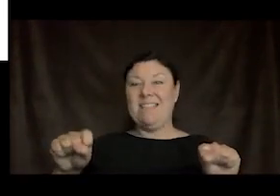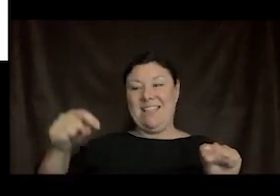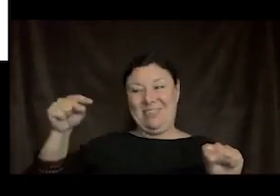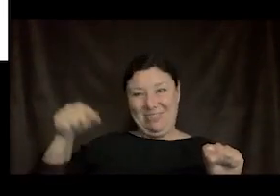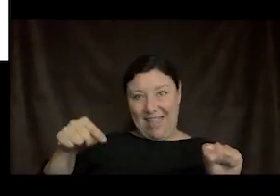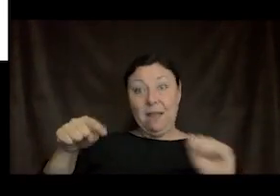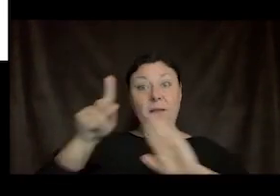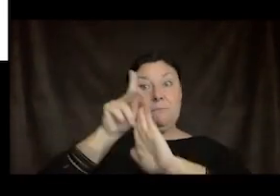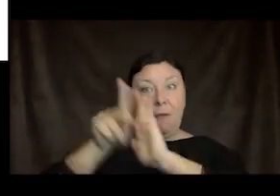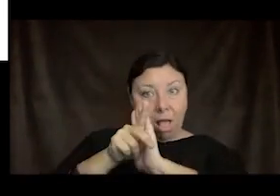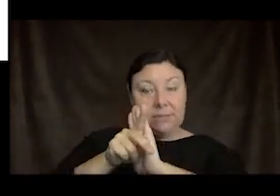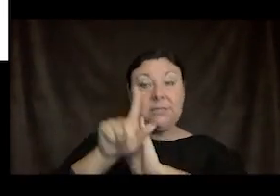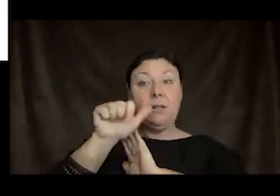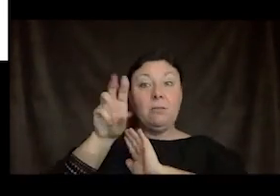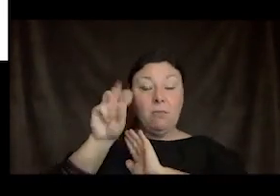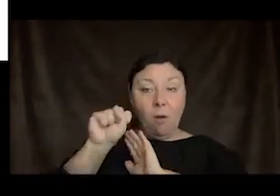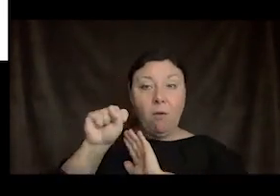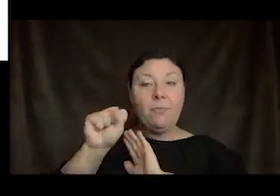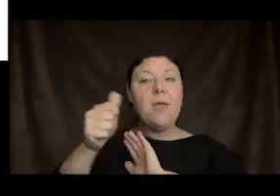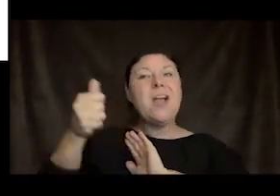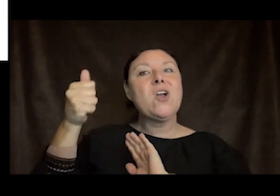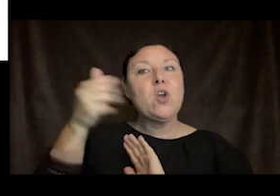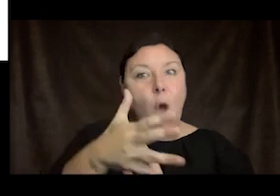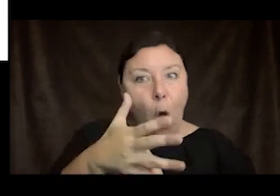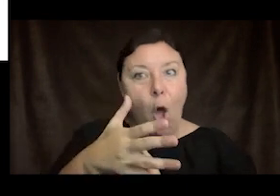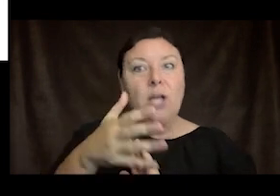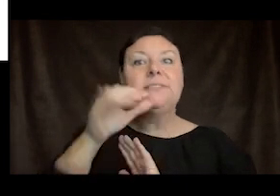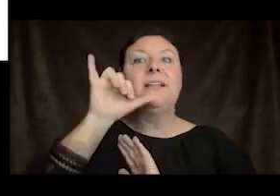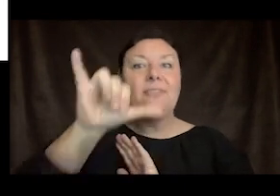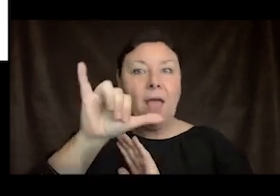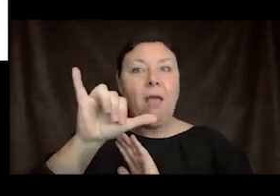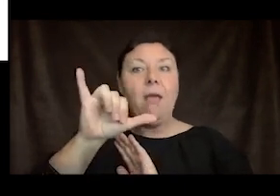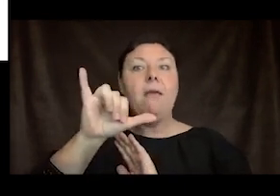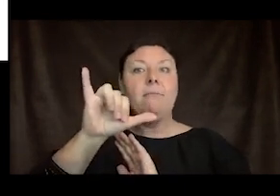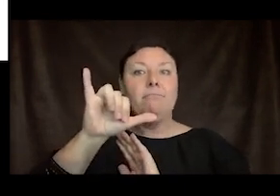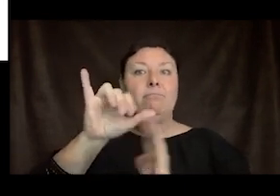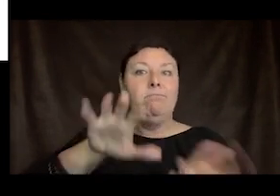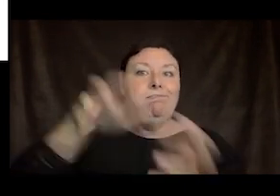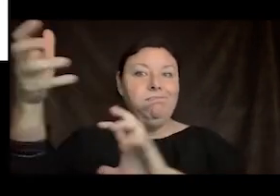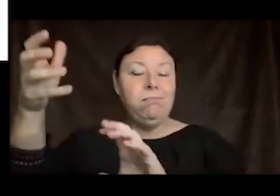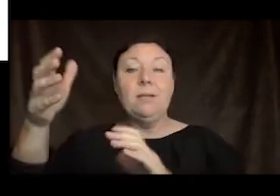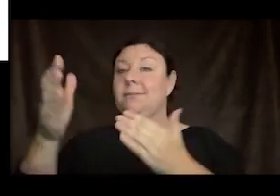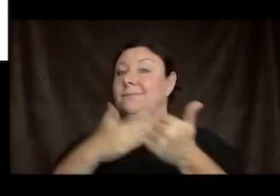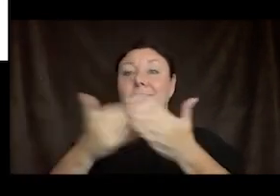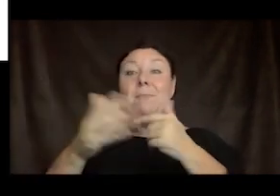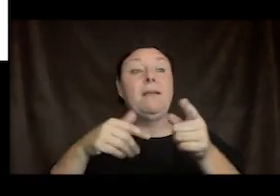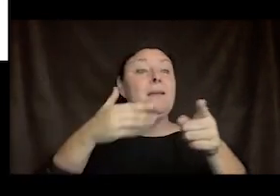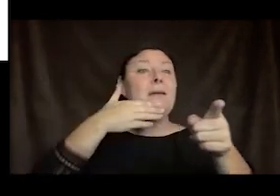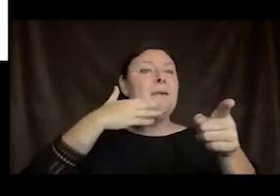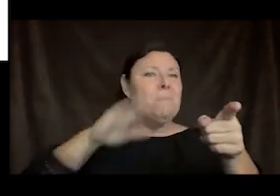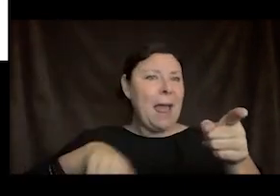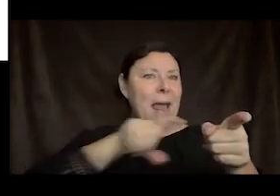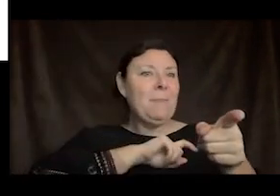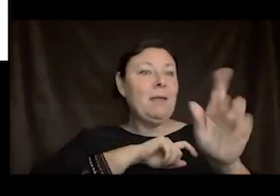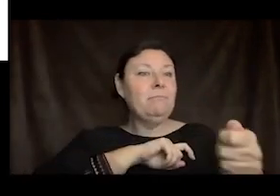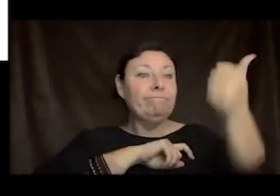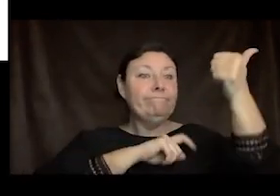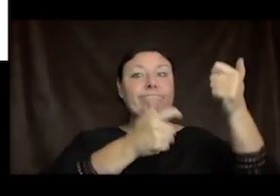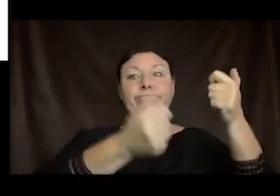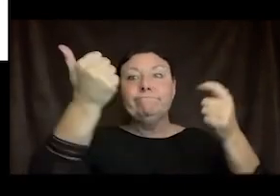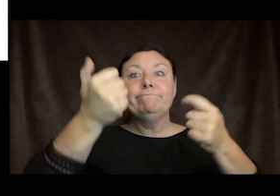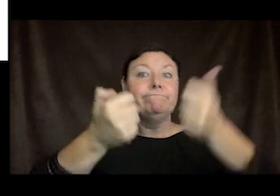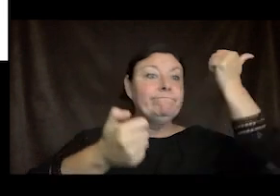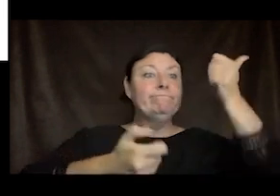That's policies and laws and practice that even if you removed all the individuals,